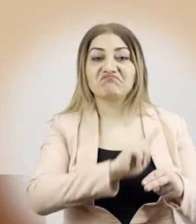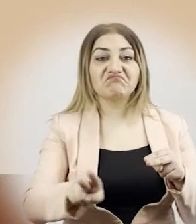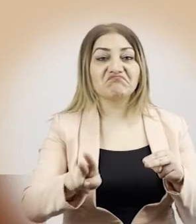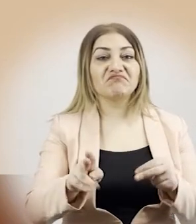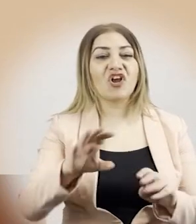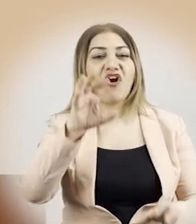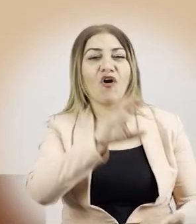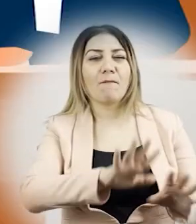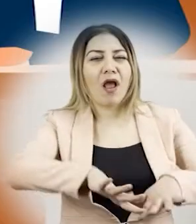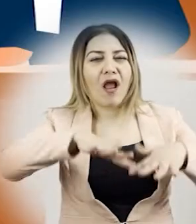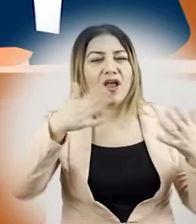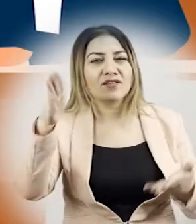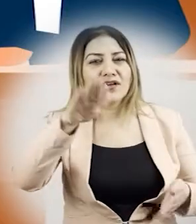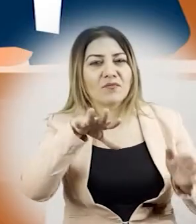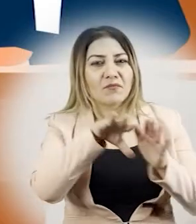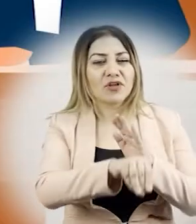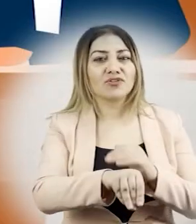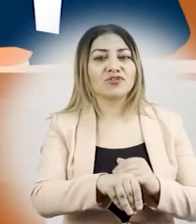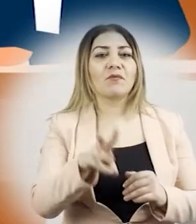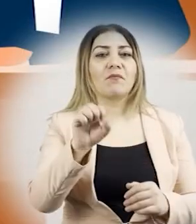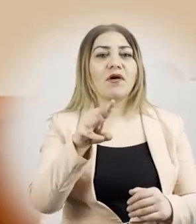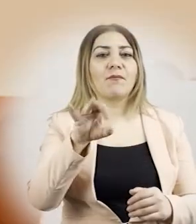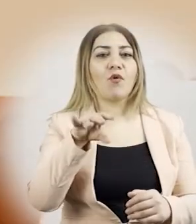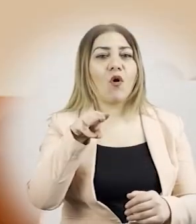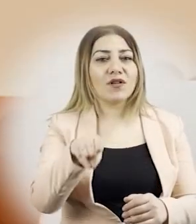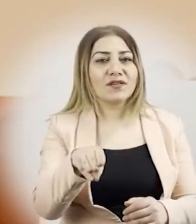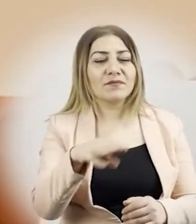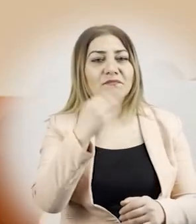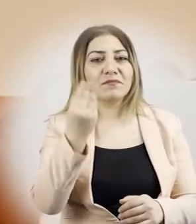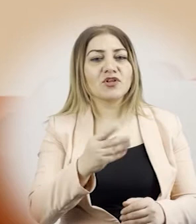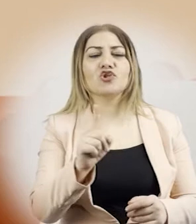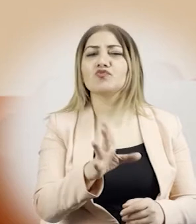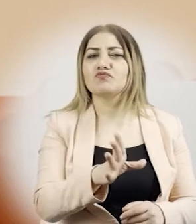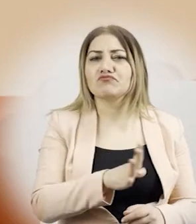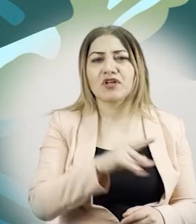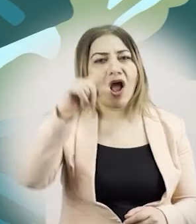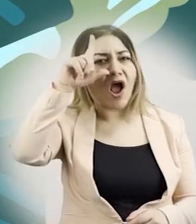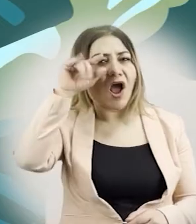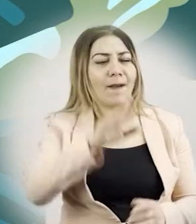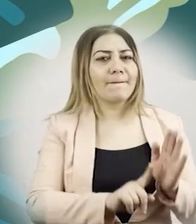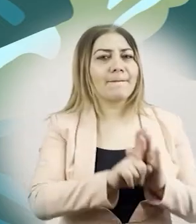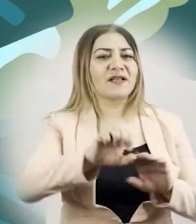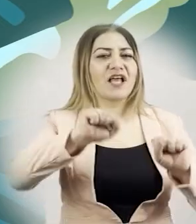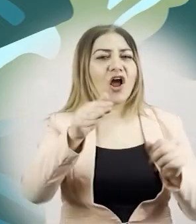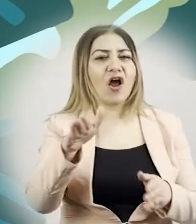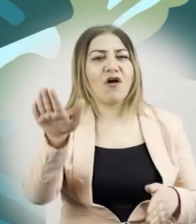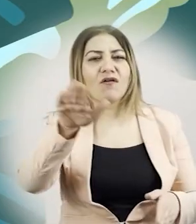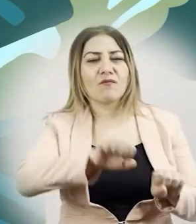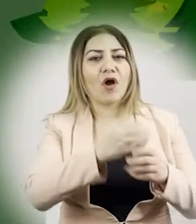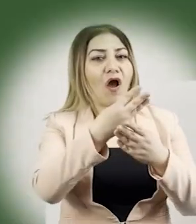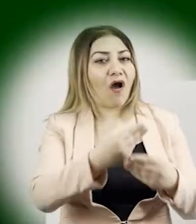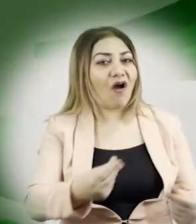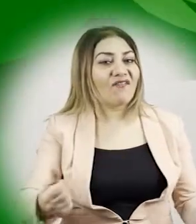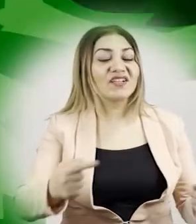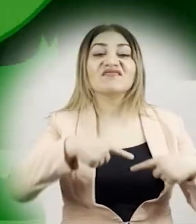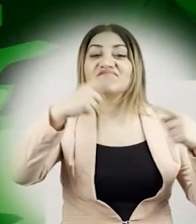extinct. And what was happening in the Armenian highlands when the glaciers began to melt? The glaciers started to slide down from the mountains,